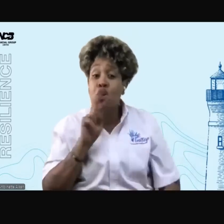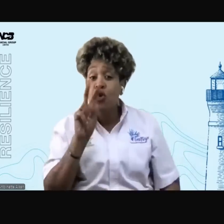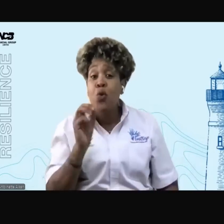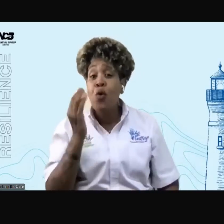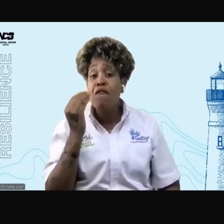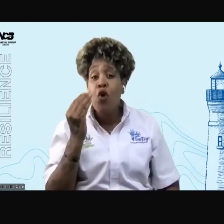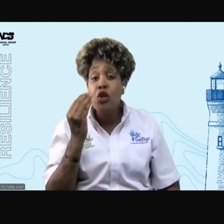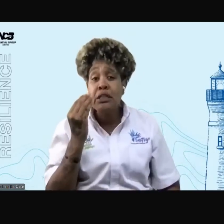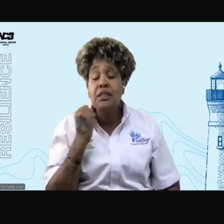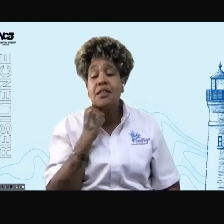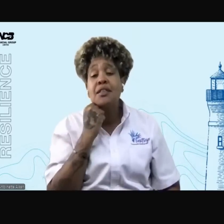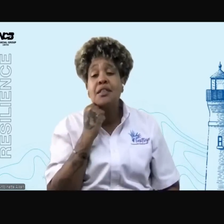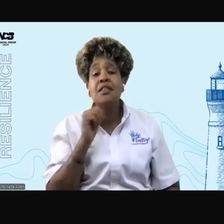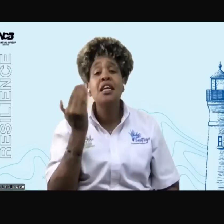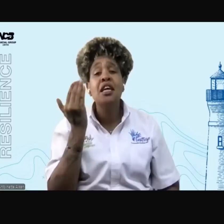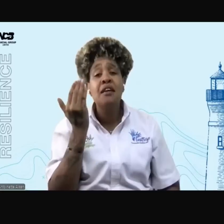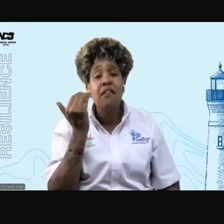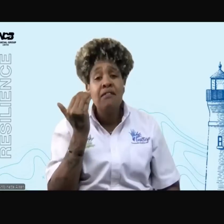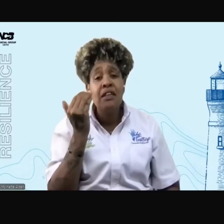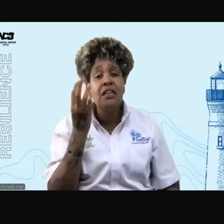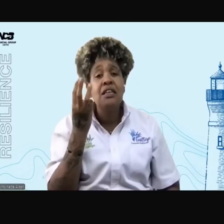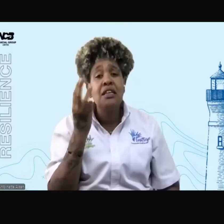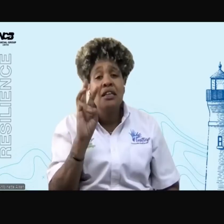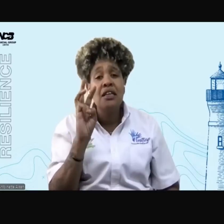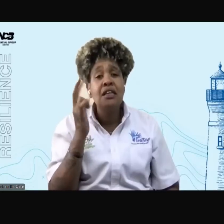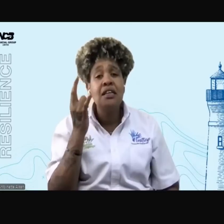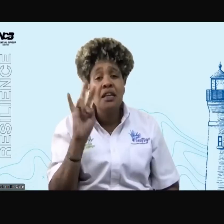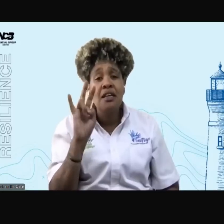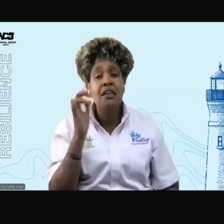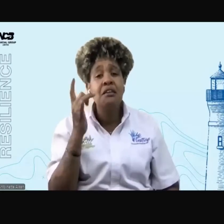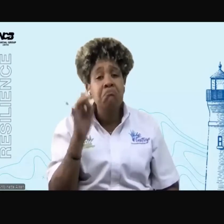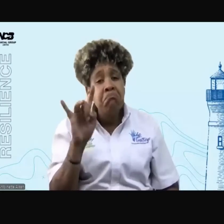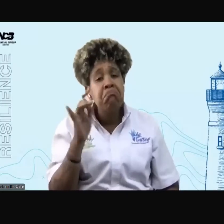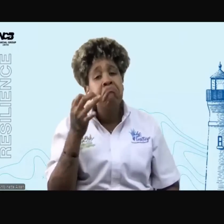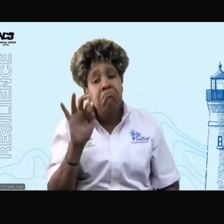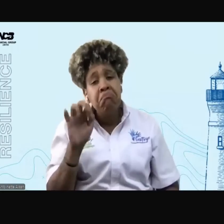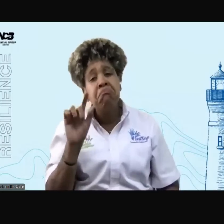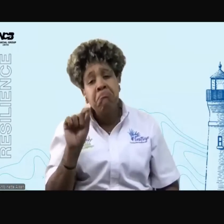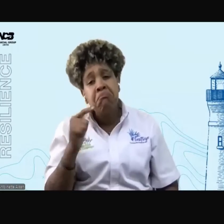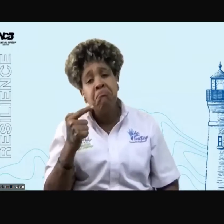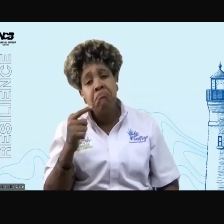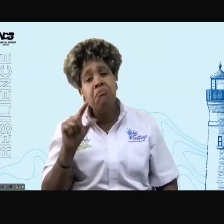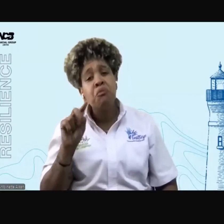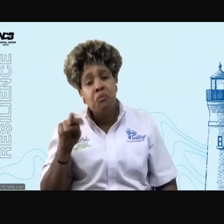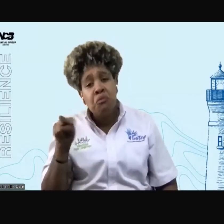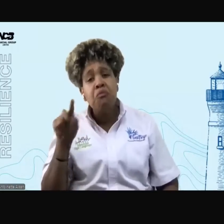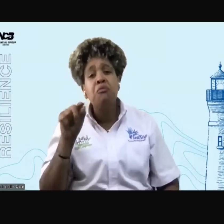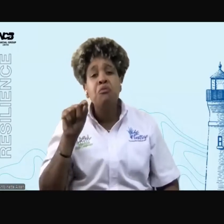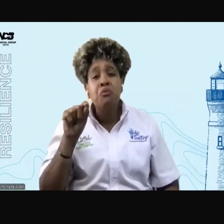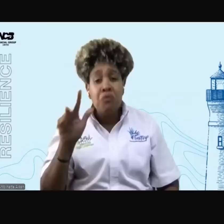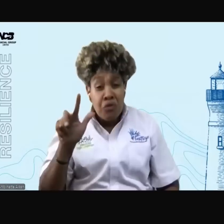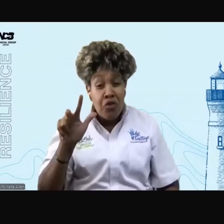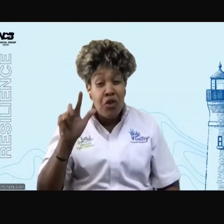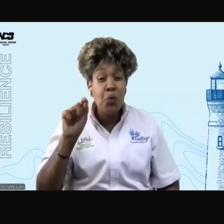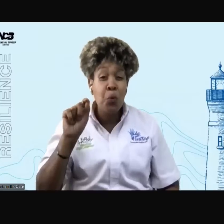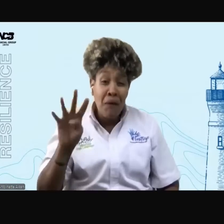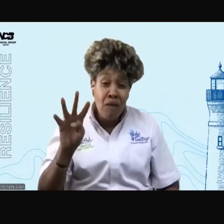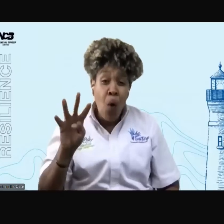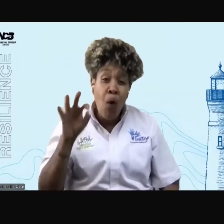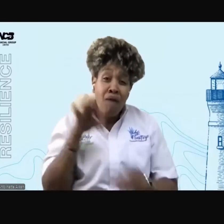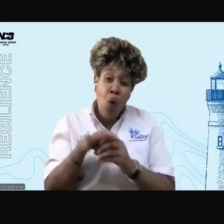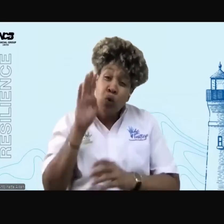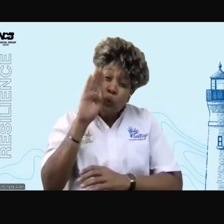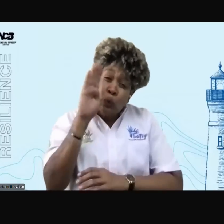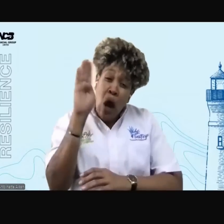2014, 15, 16, 17, 18, 19, 20, 21, 22, 23, and 24 as